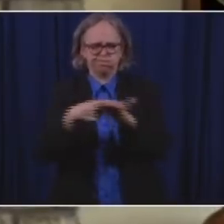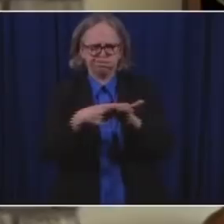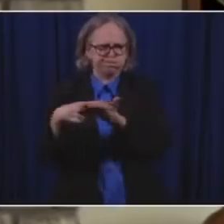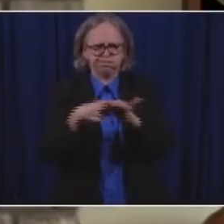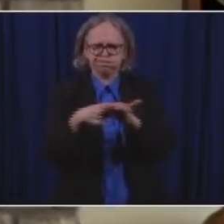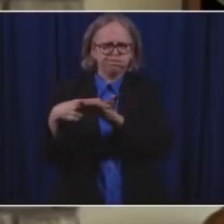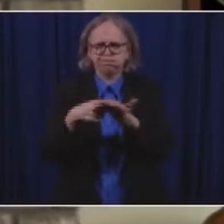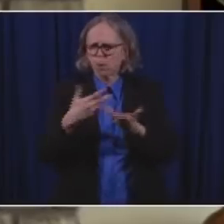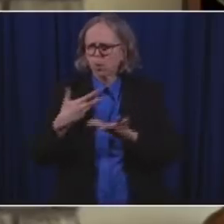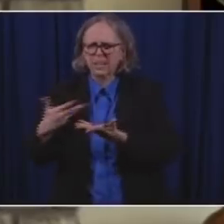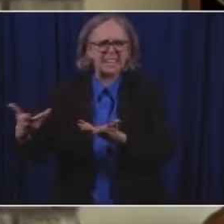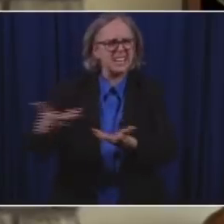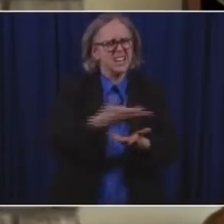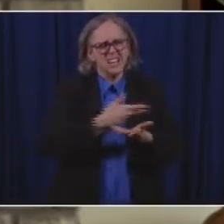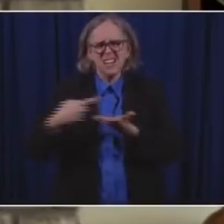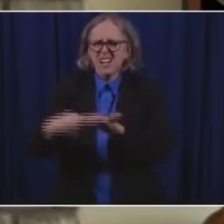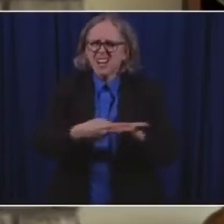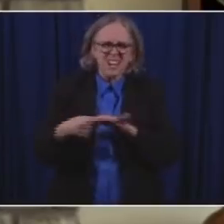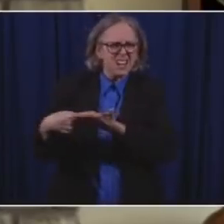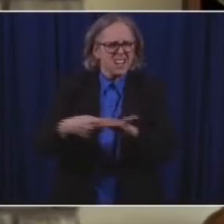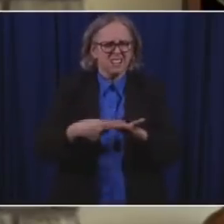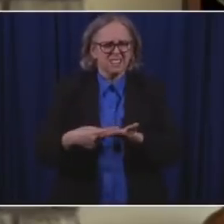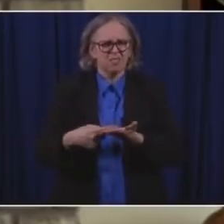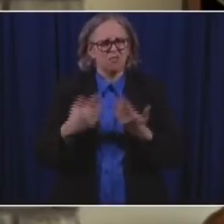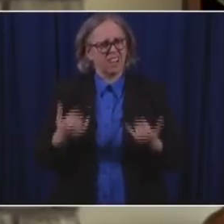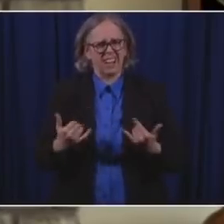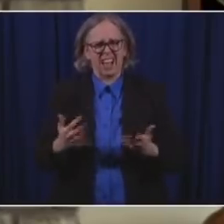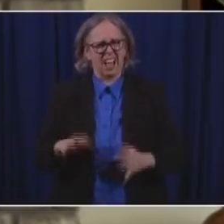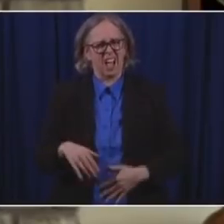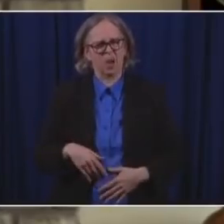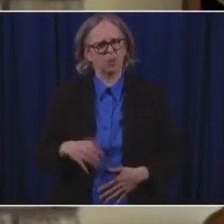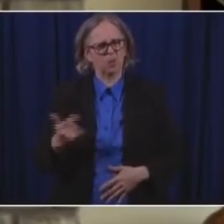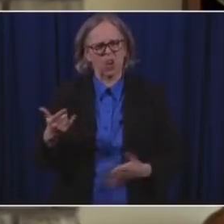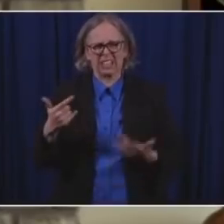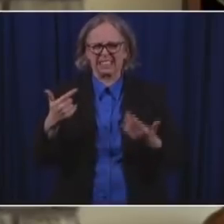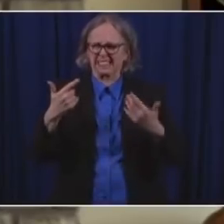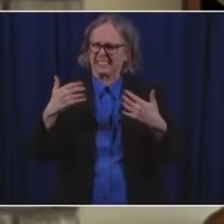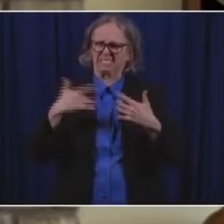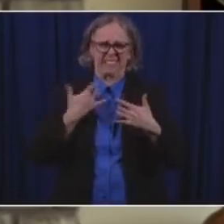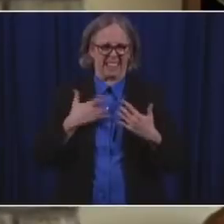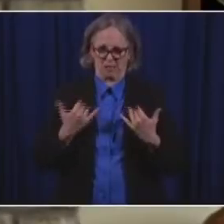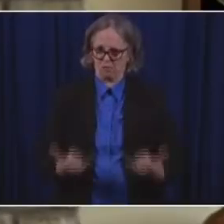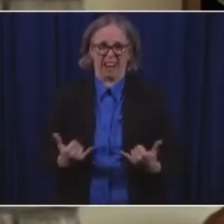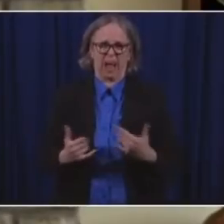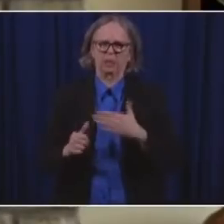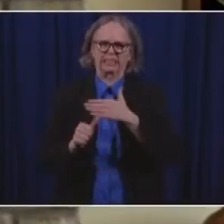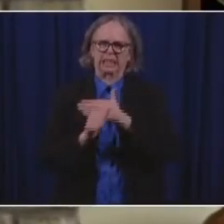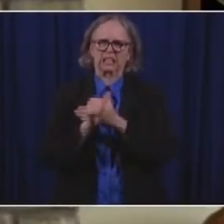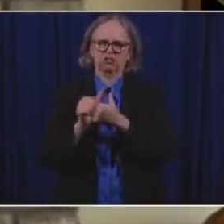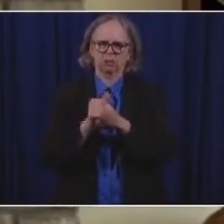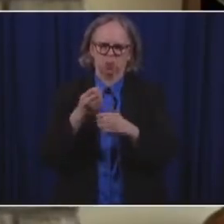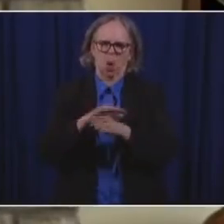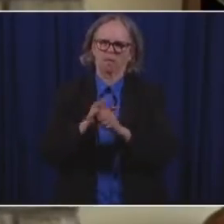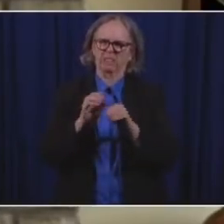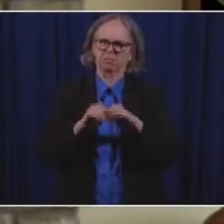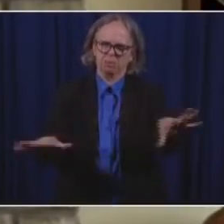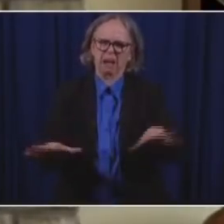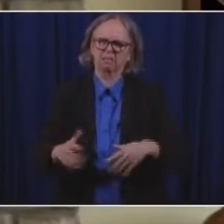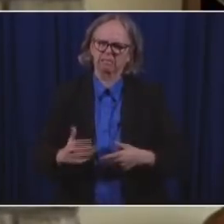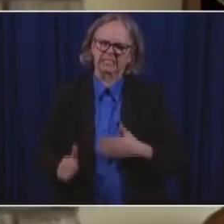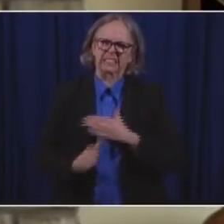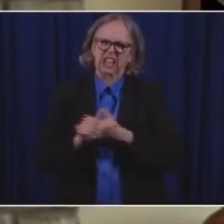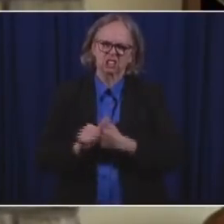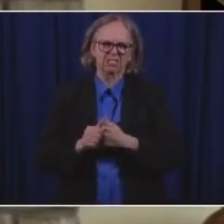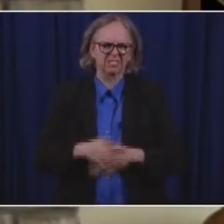we are in a very, very, tenuous, dangerous situation. And what I think everyone should be able